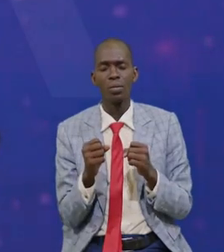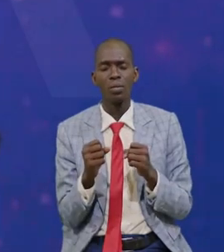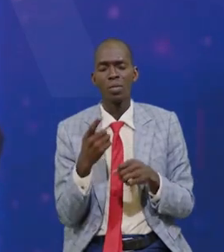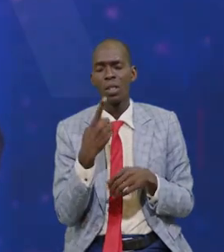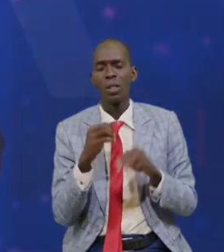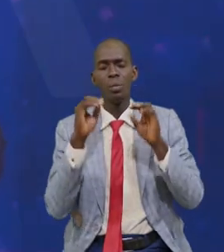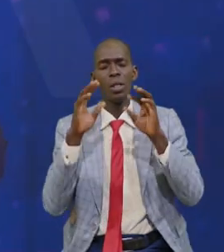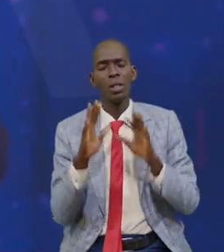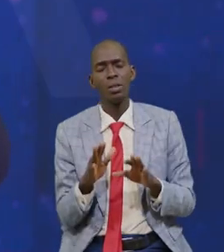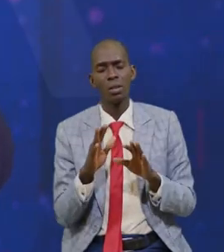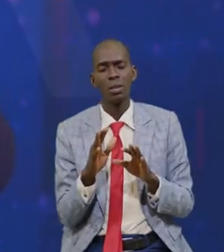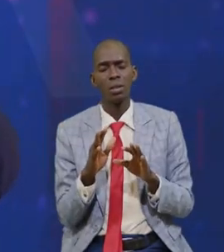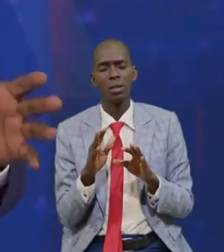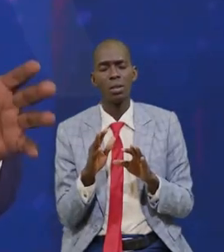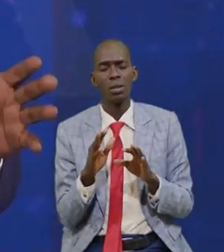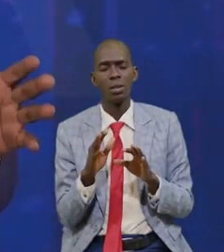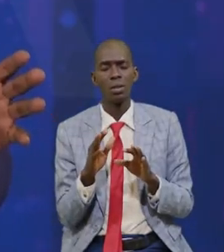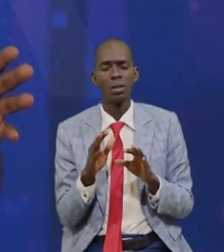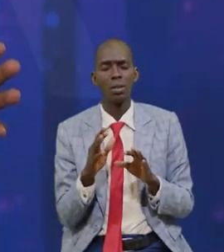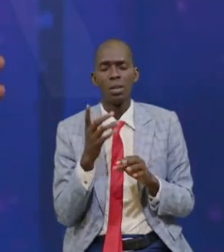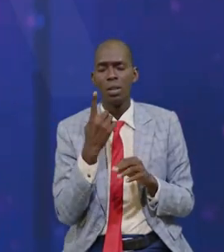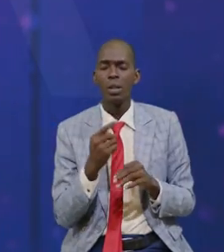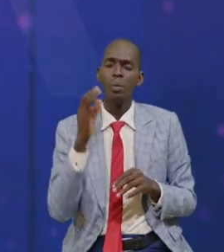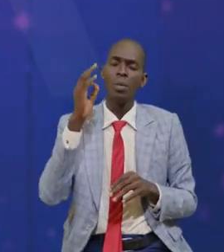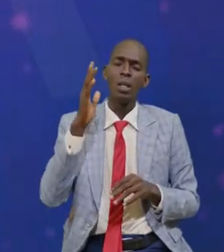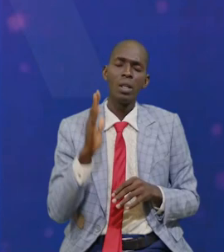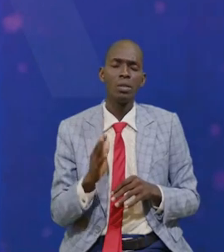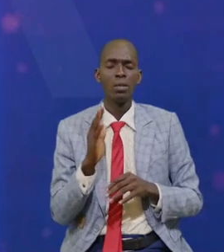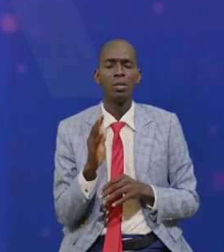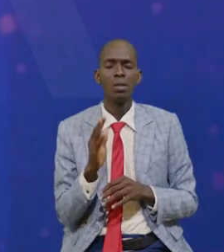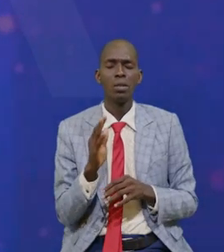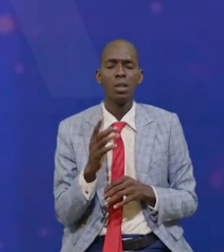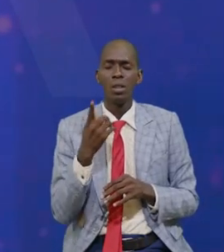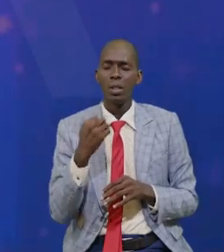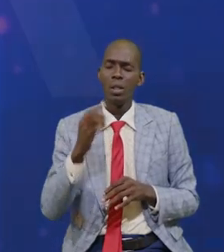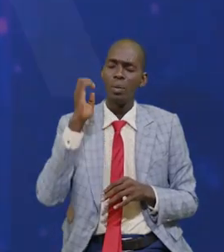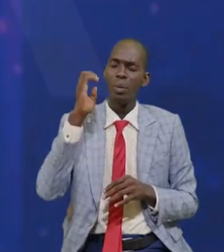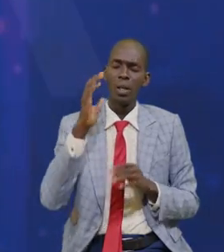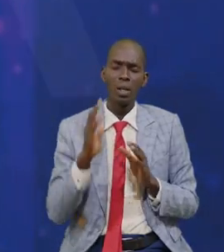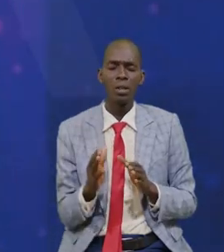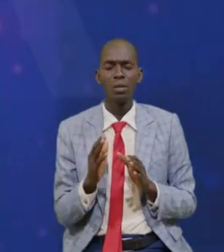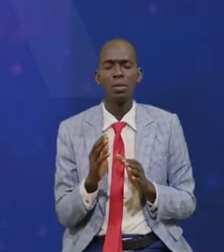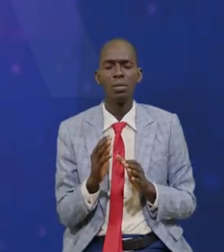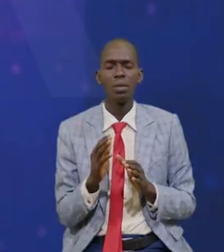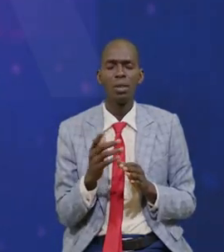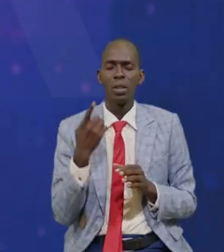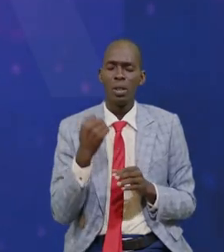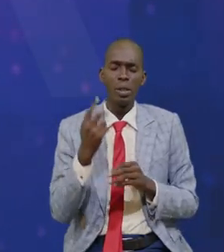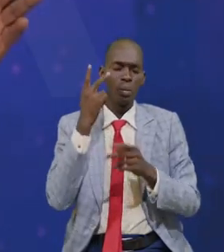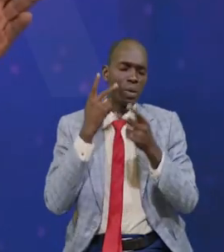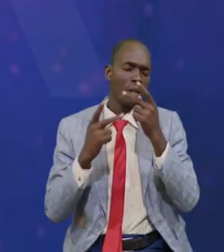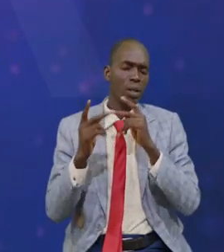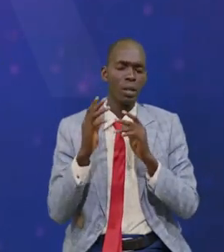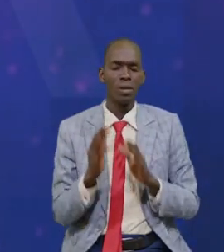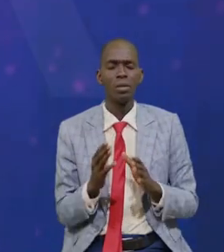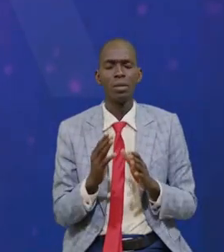teacher. The pastor. The evangelist. The prophet,